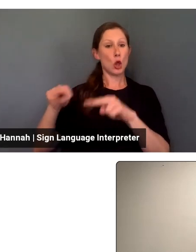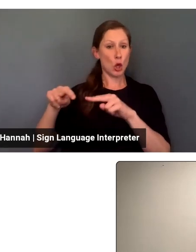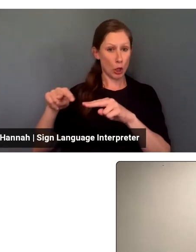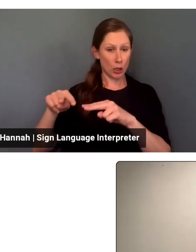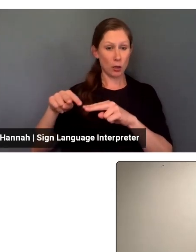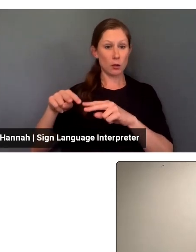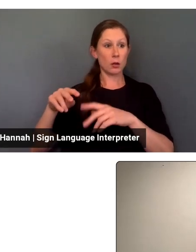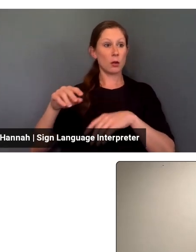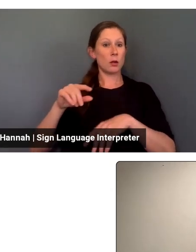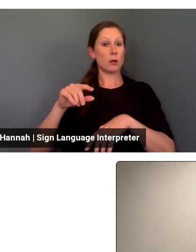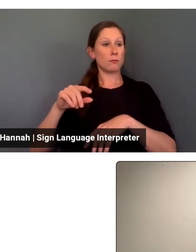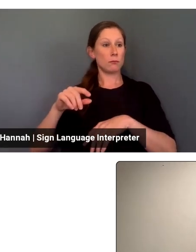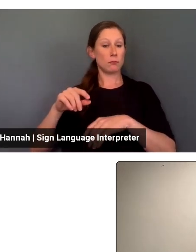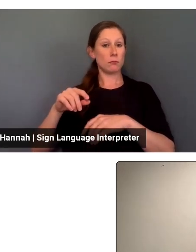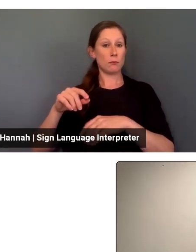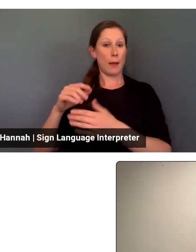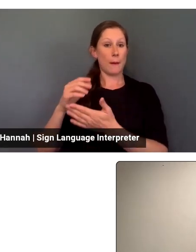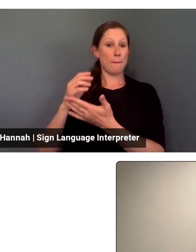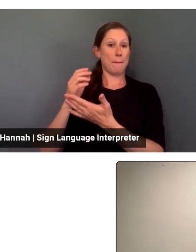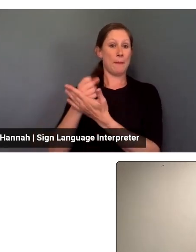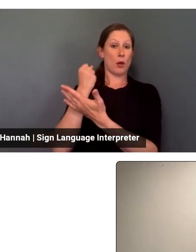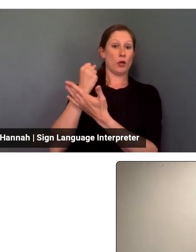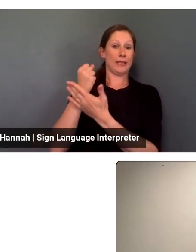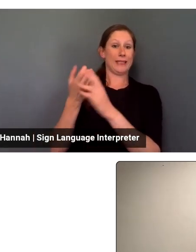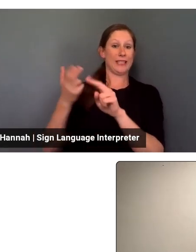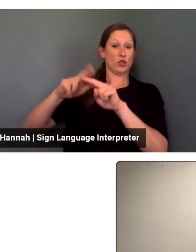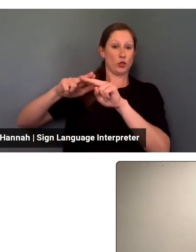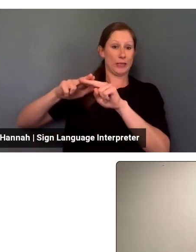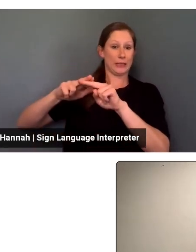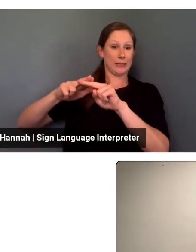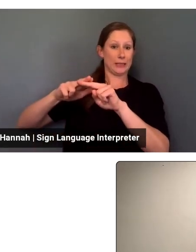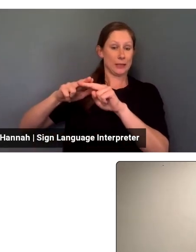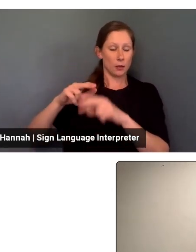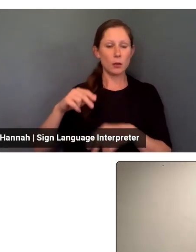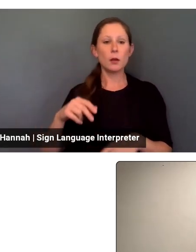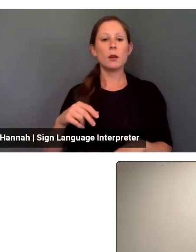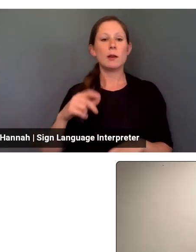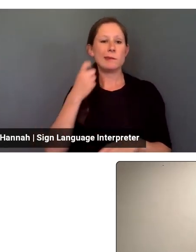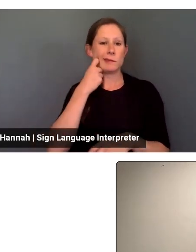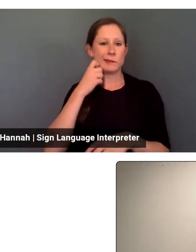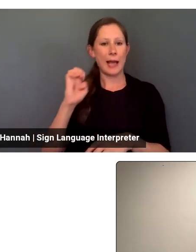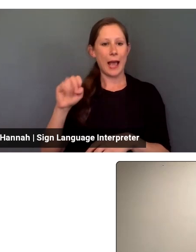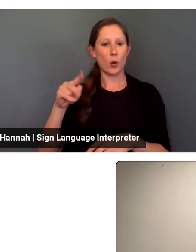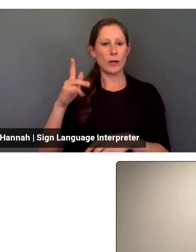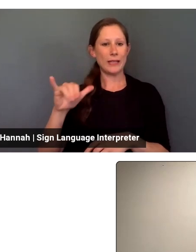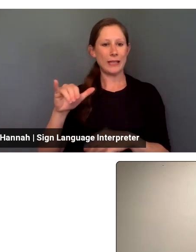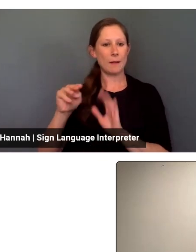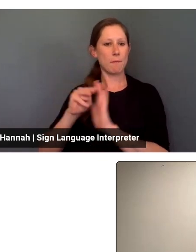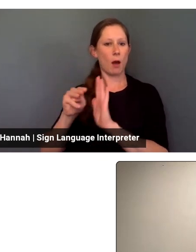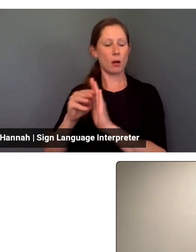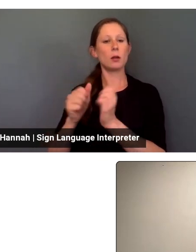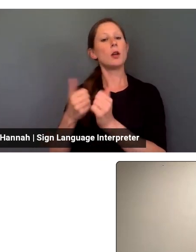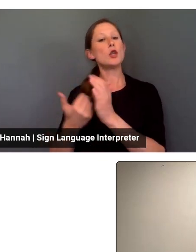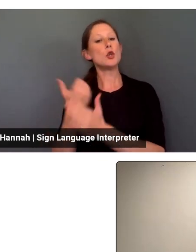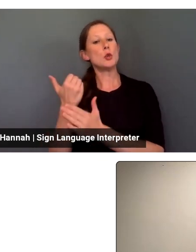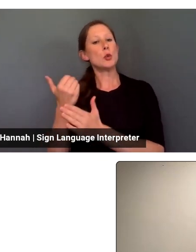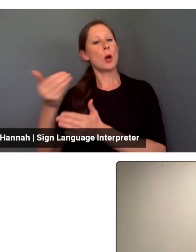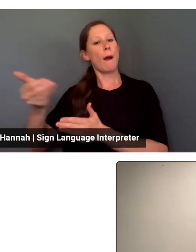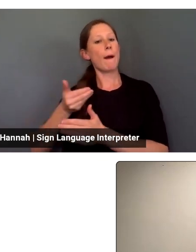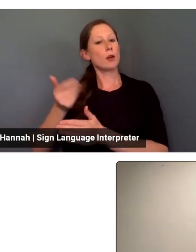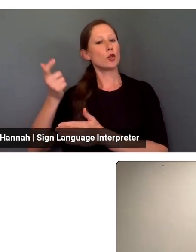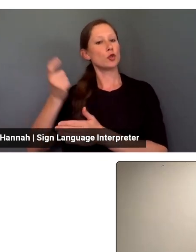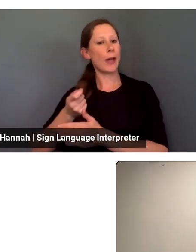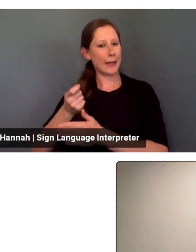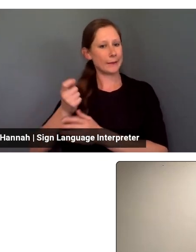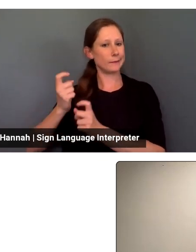performance. And then we launched recently a new equity model, both in terms of new hire grants as well as how we do